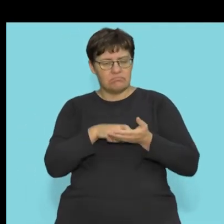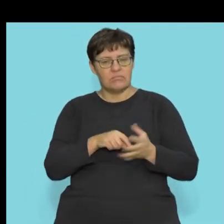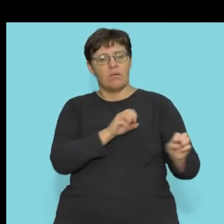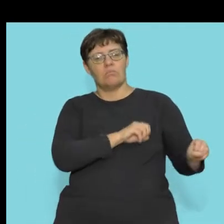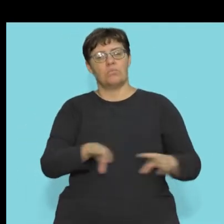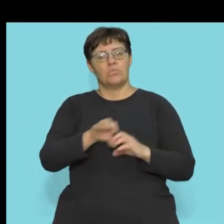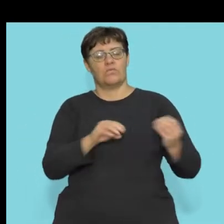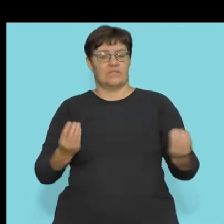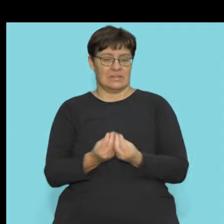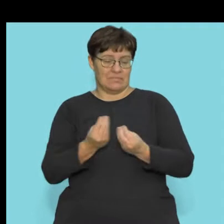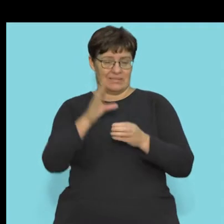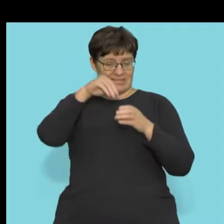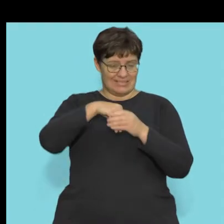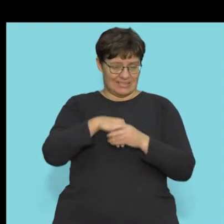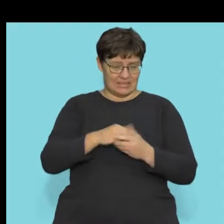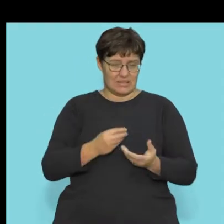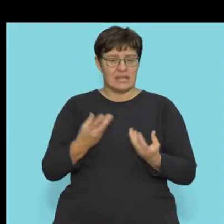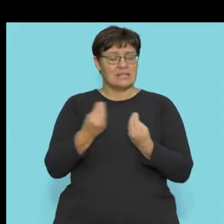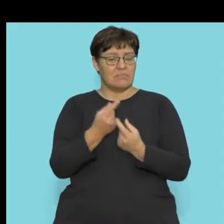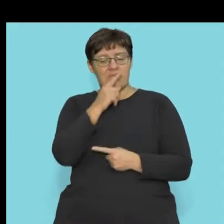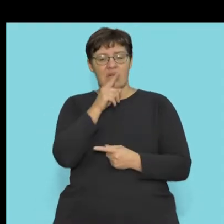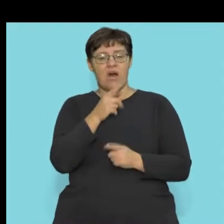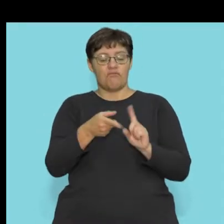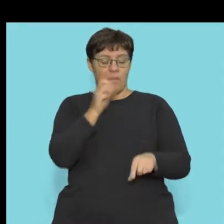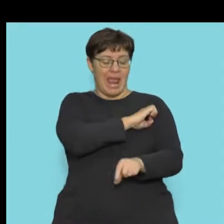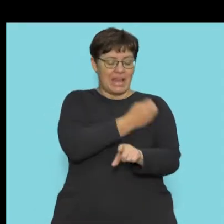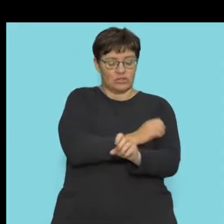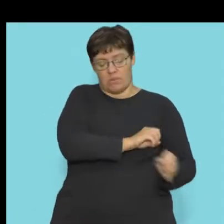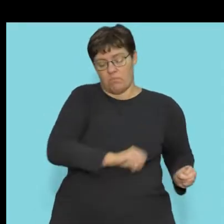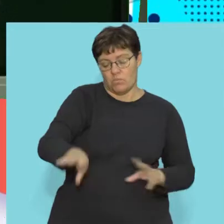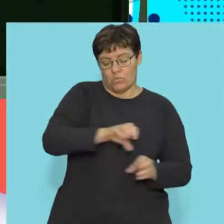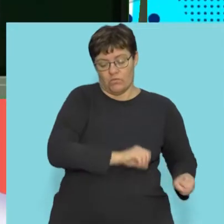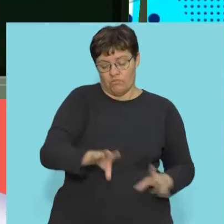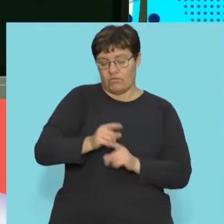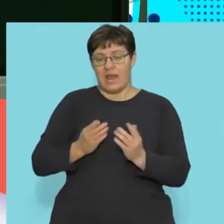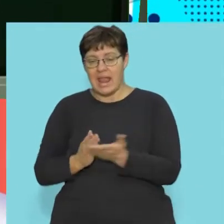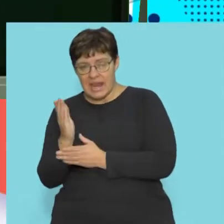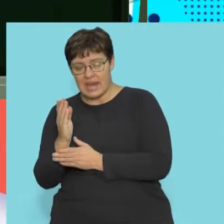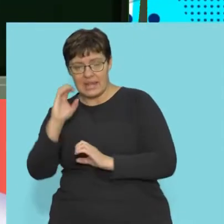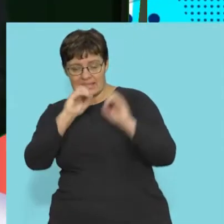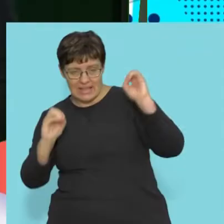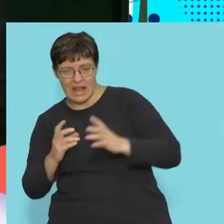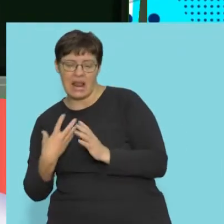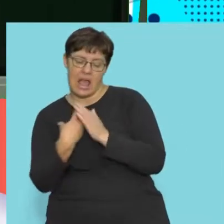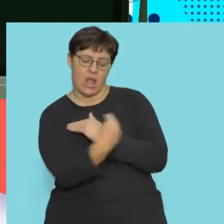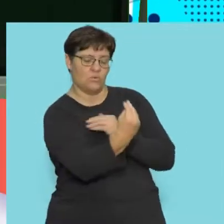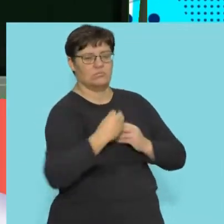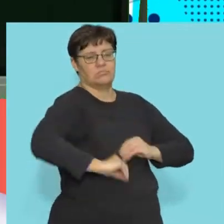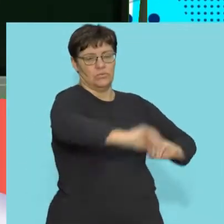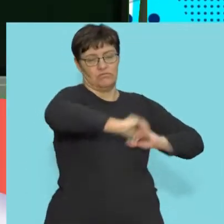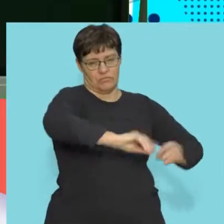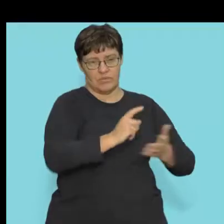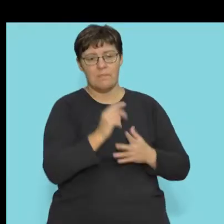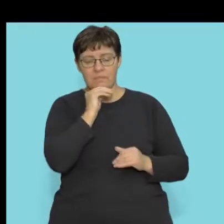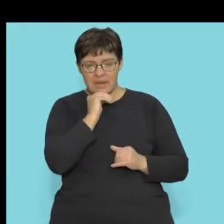also required for the transportation of substances, where energy moves substances into and out of a cell.